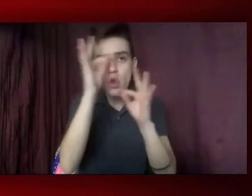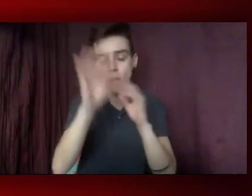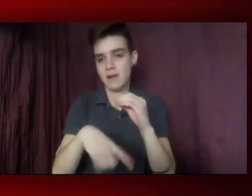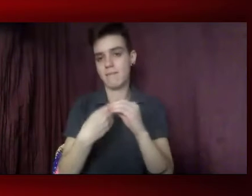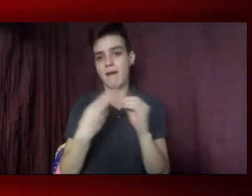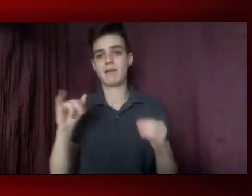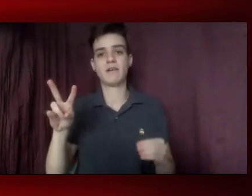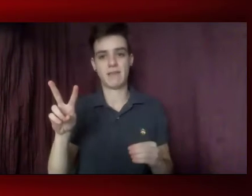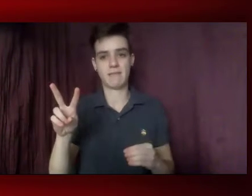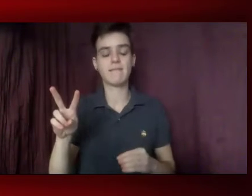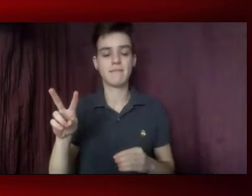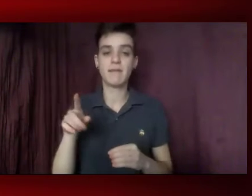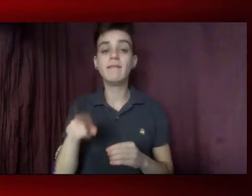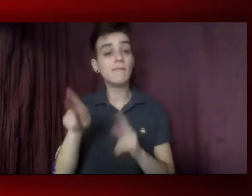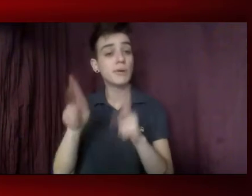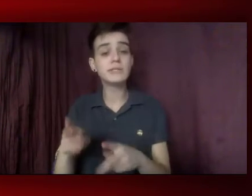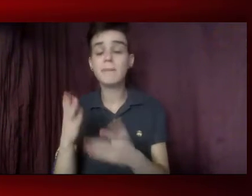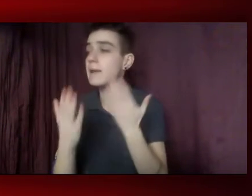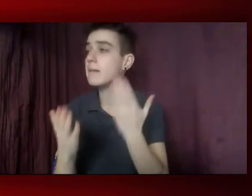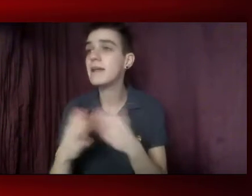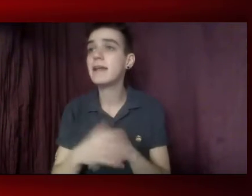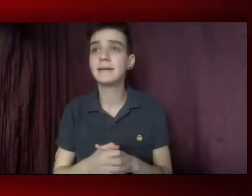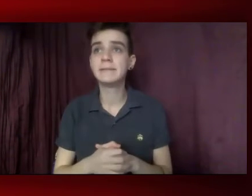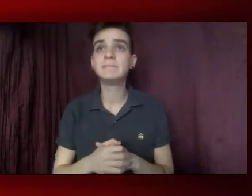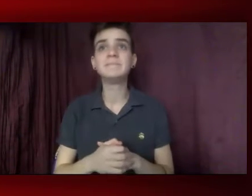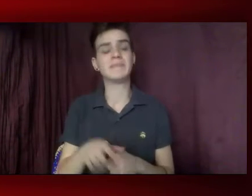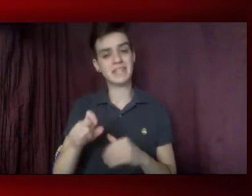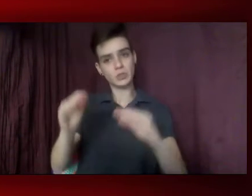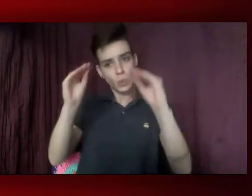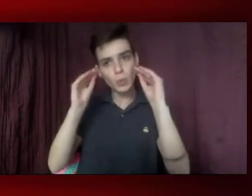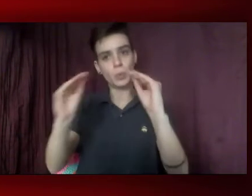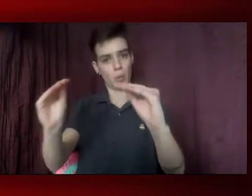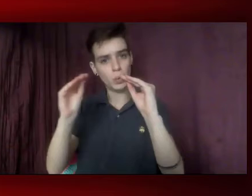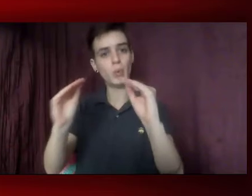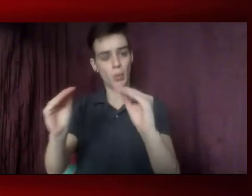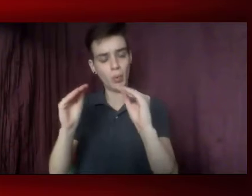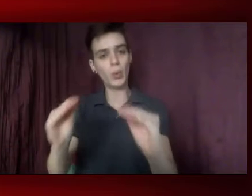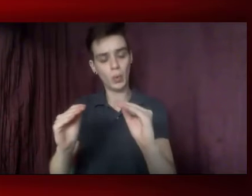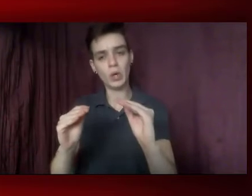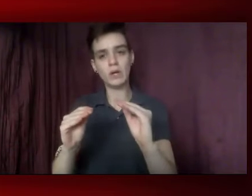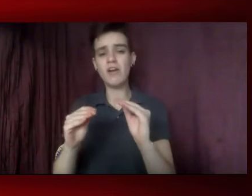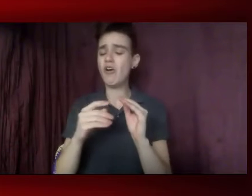AIDS. This could be somebody who needs to learn from the start.